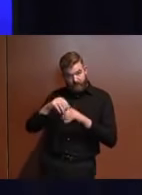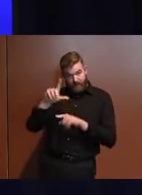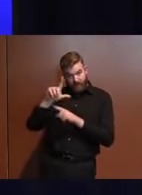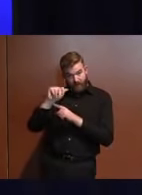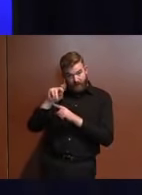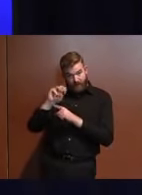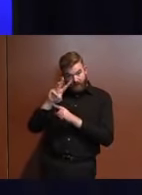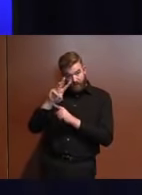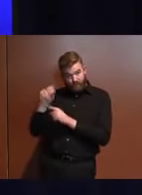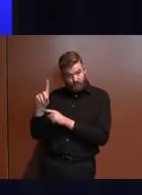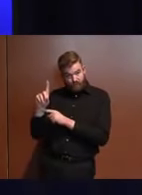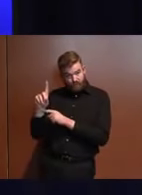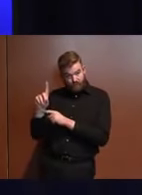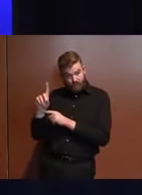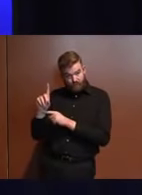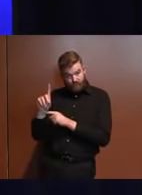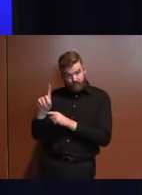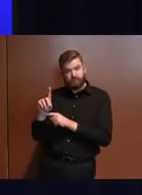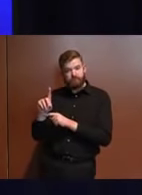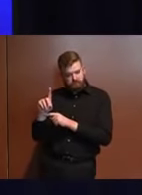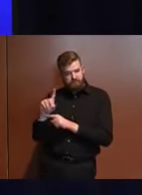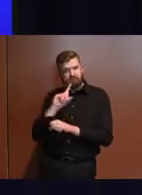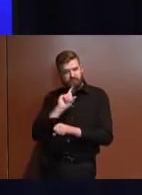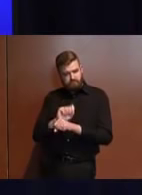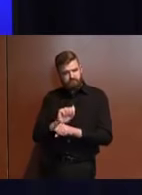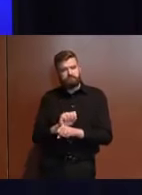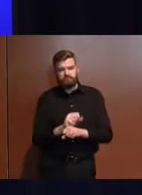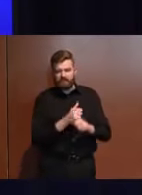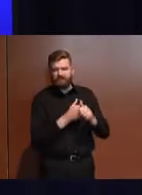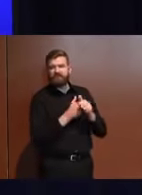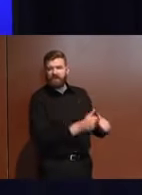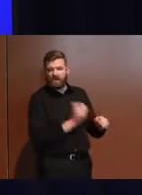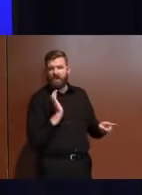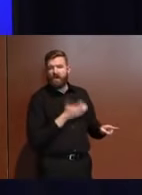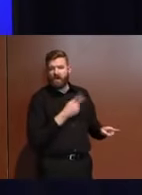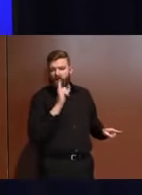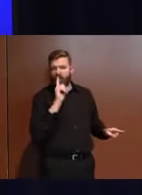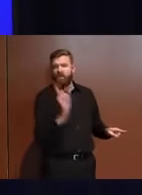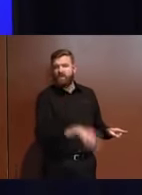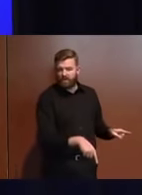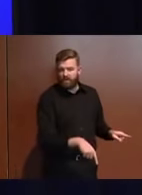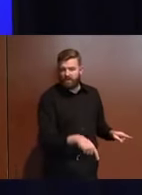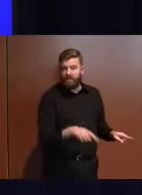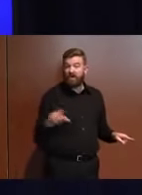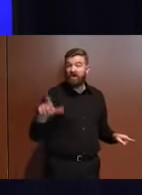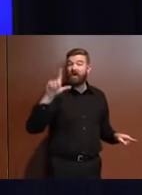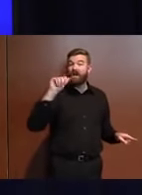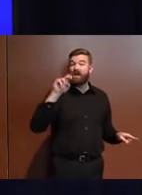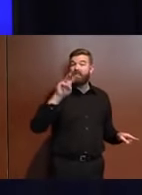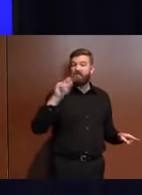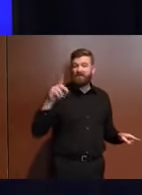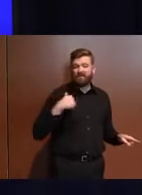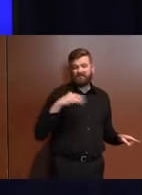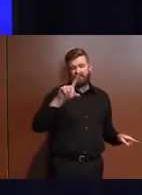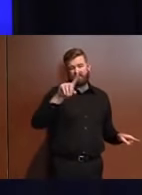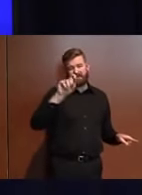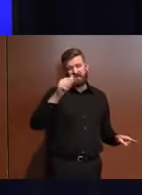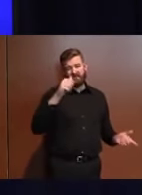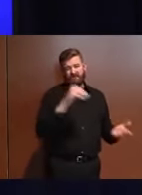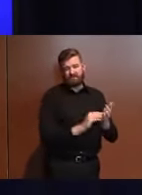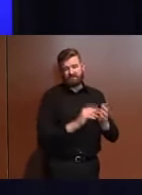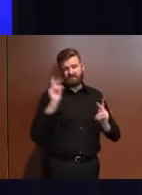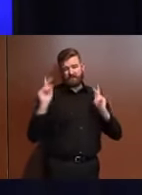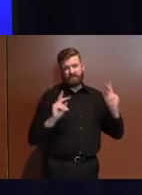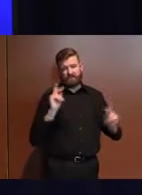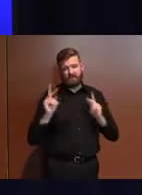throughout New Jersey, are complying with the aspects of this. Lakewood is a city of I think of 110,000 more. Also the